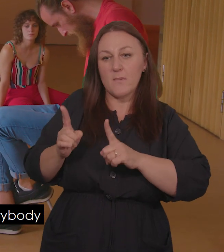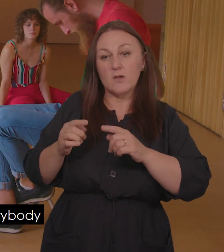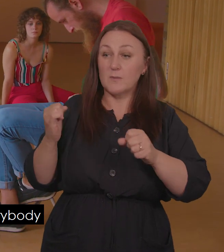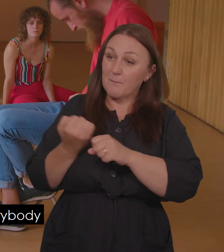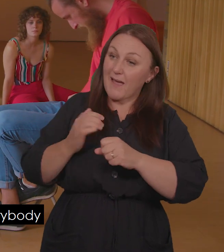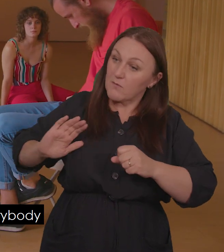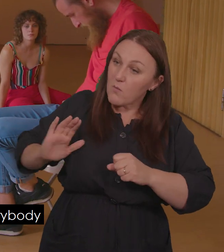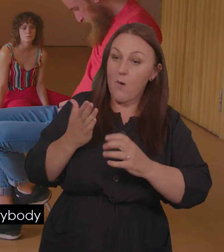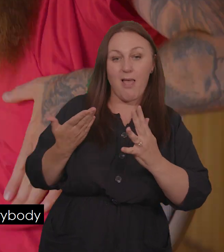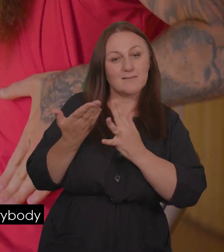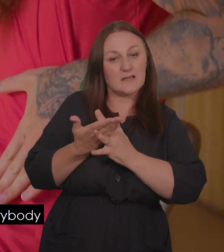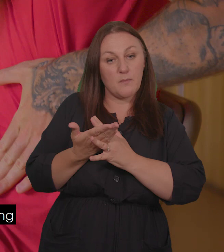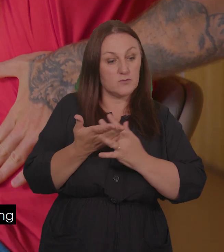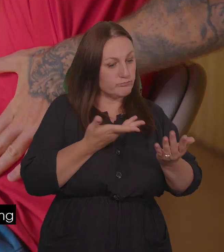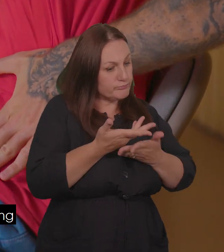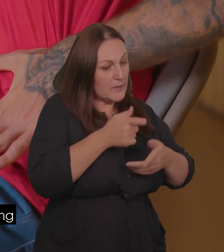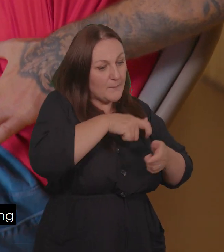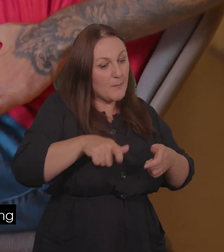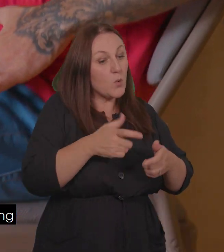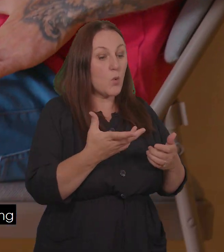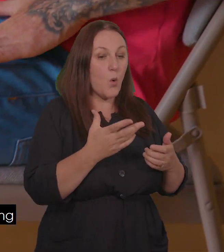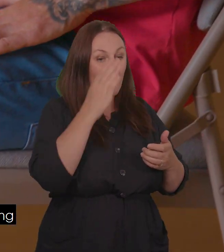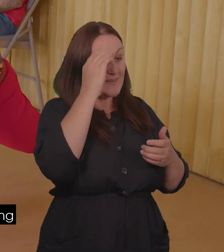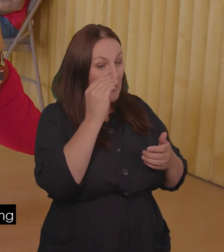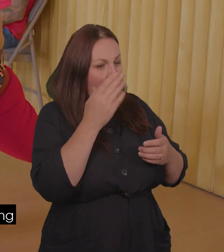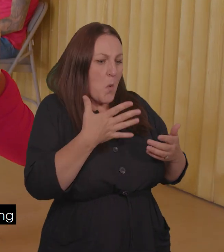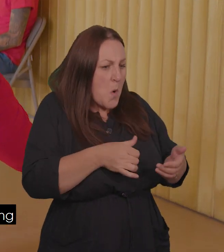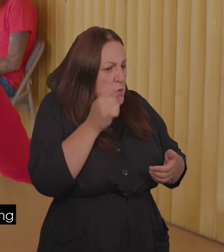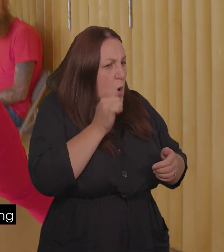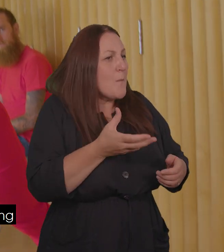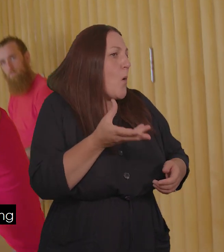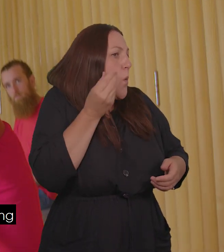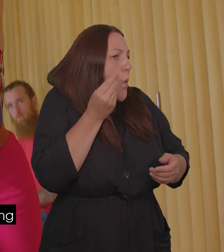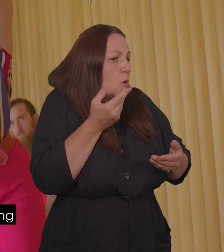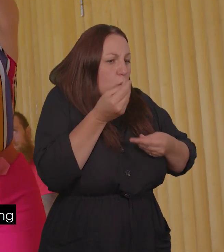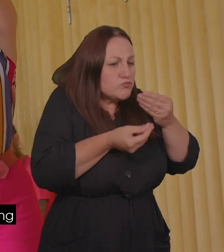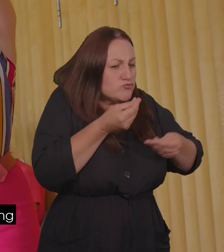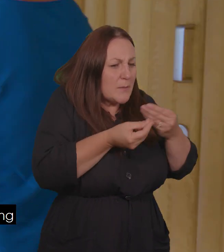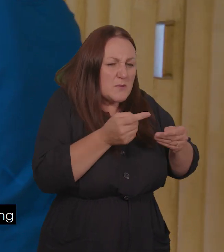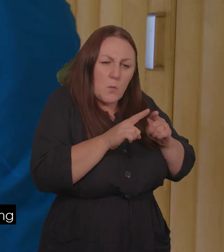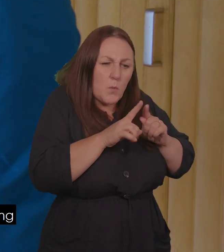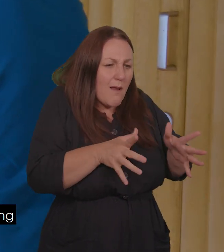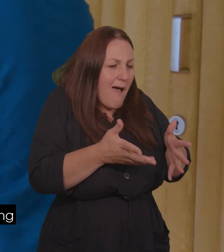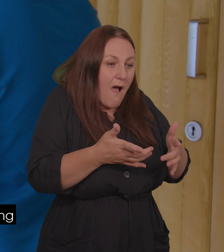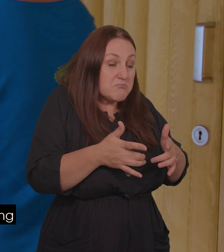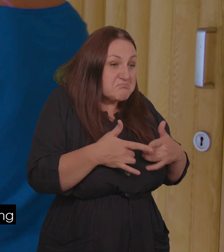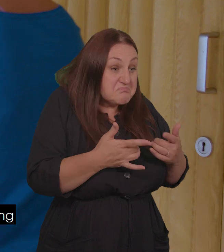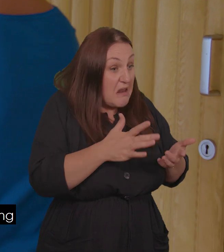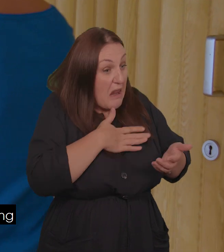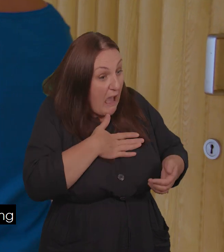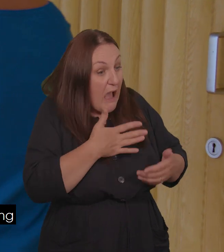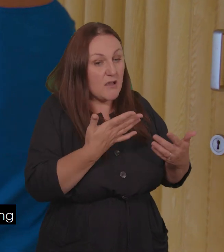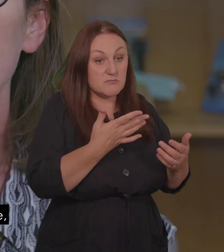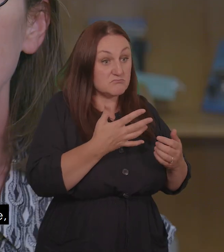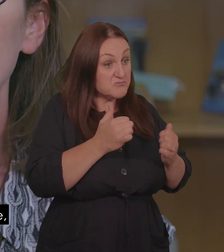talking to the visually impaired group, we wanted to know about audio description and how they find that. Is it something they like? Is it something that